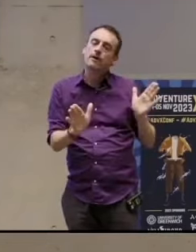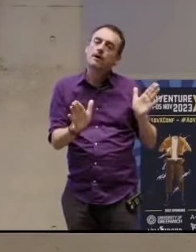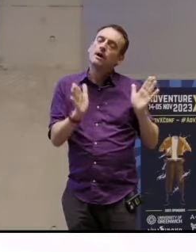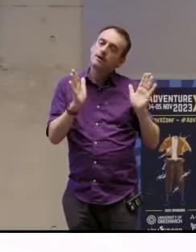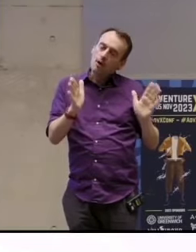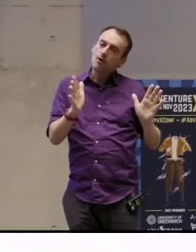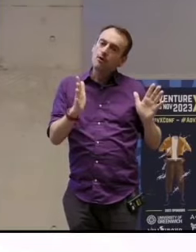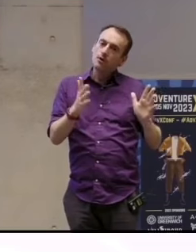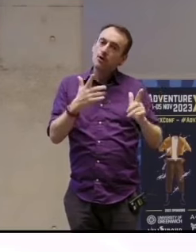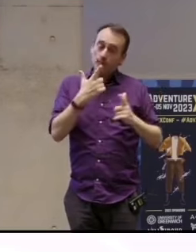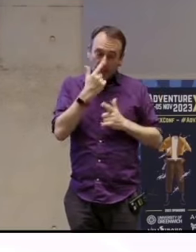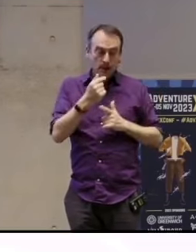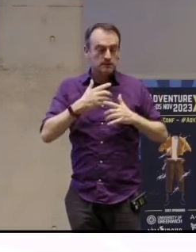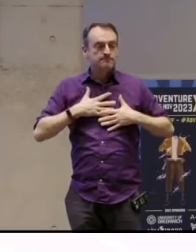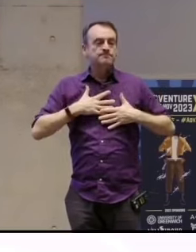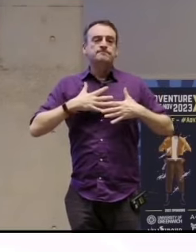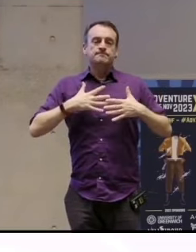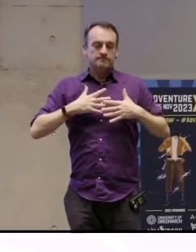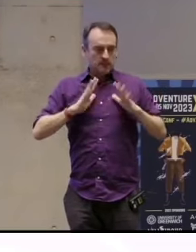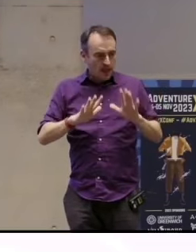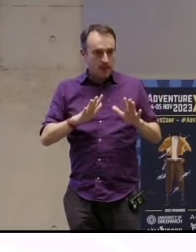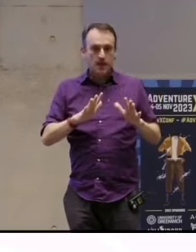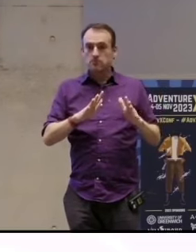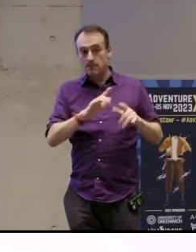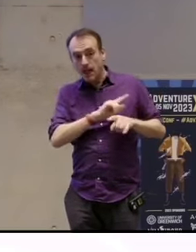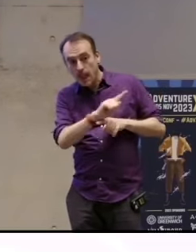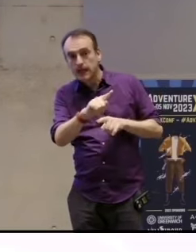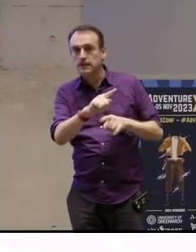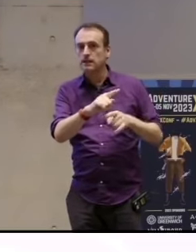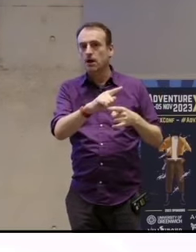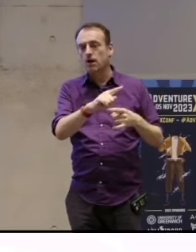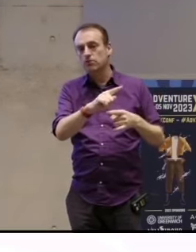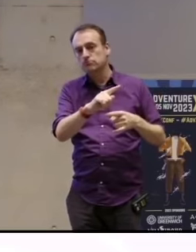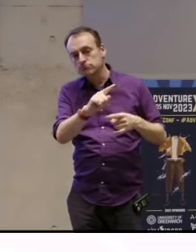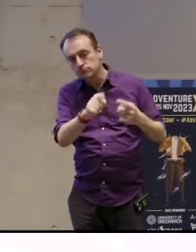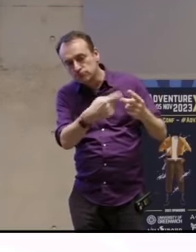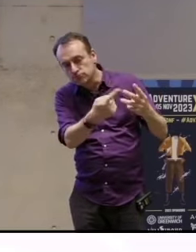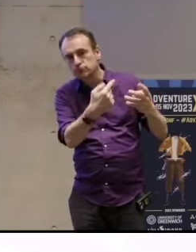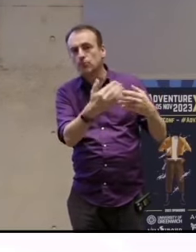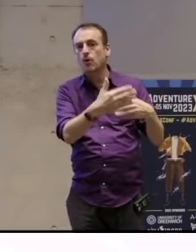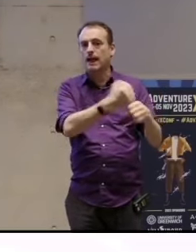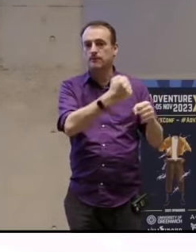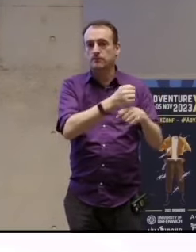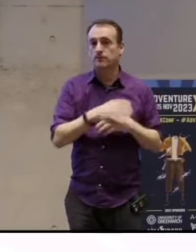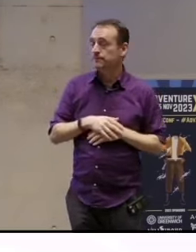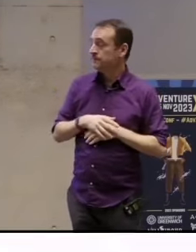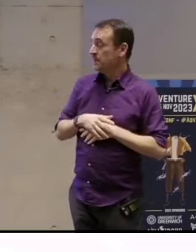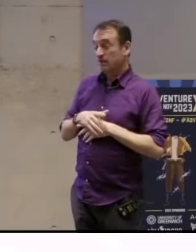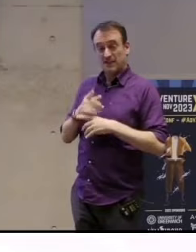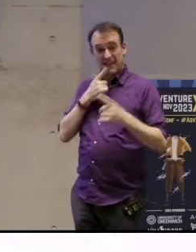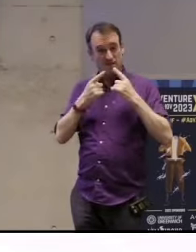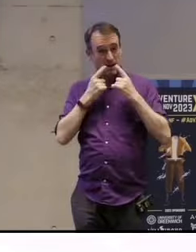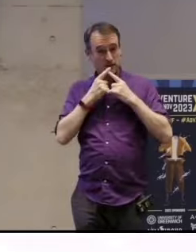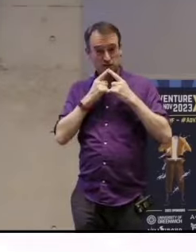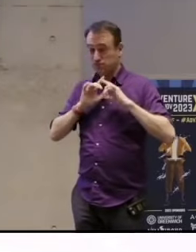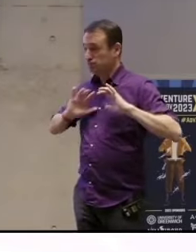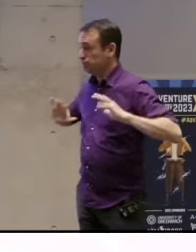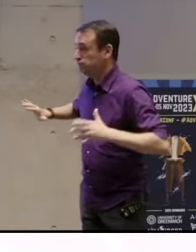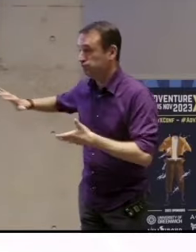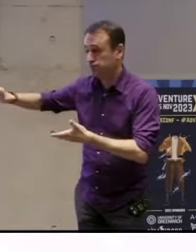going. So how do you get from this bunch of information to a